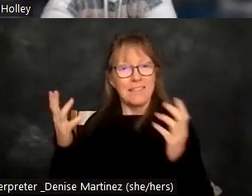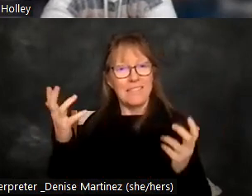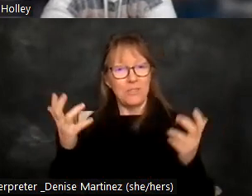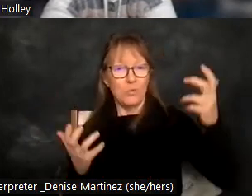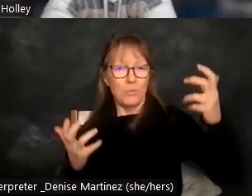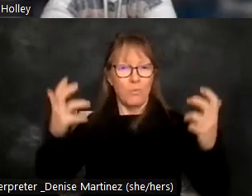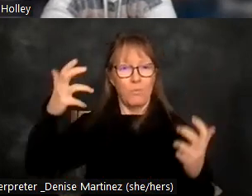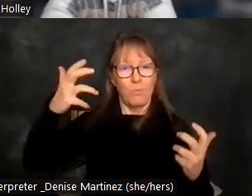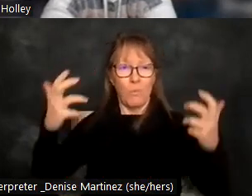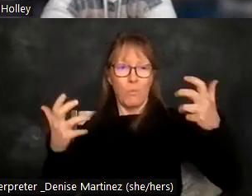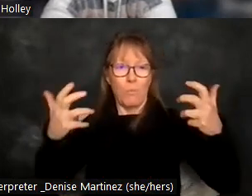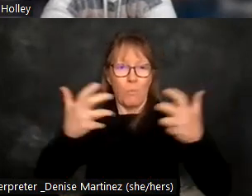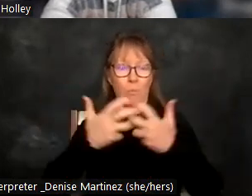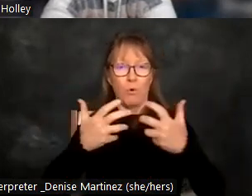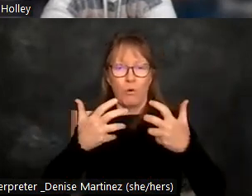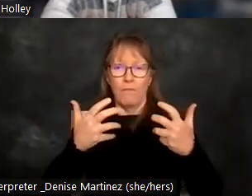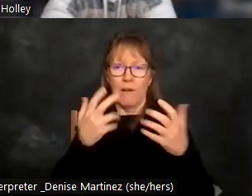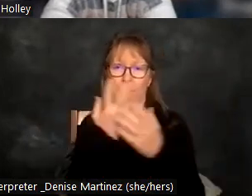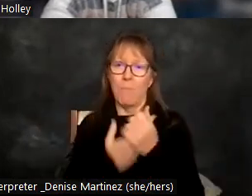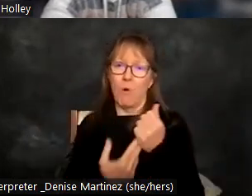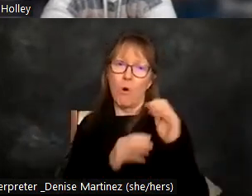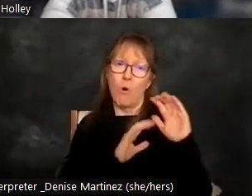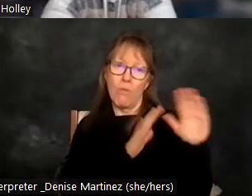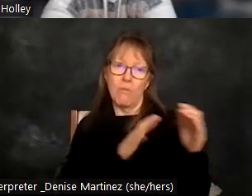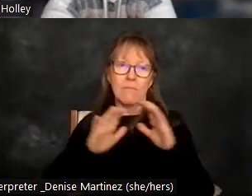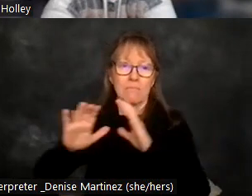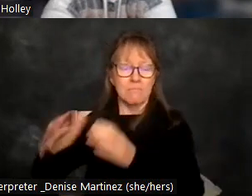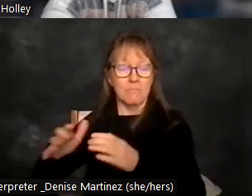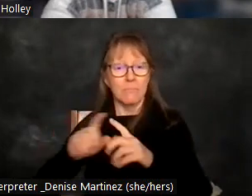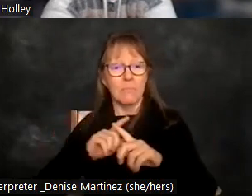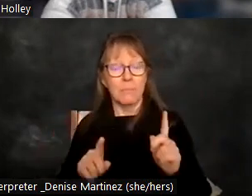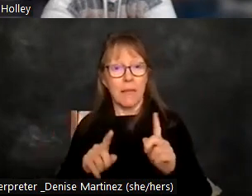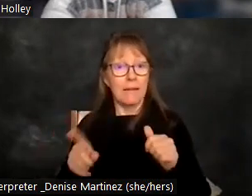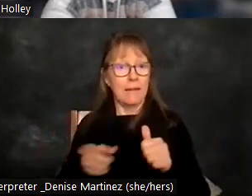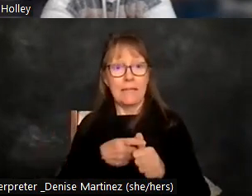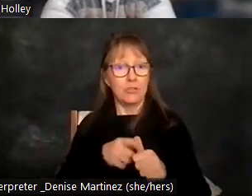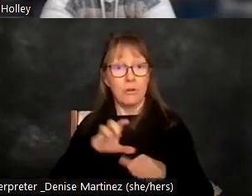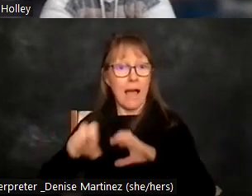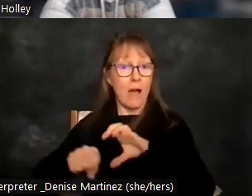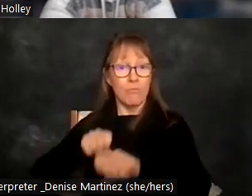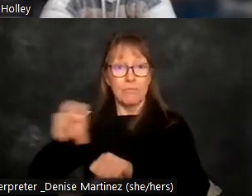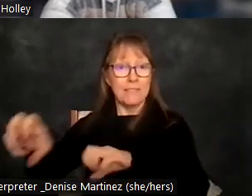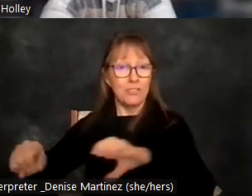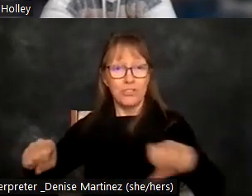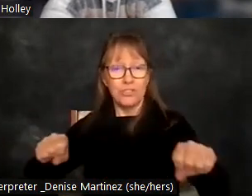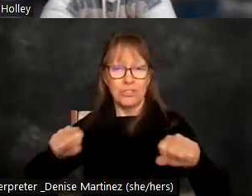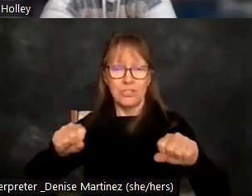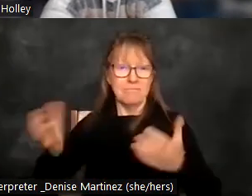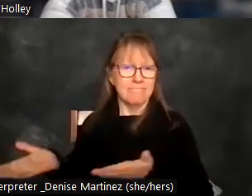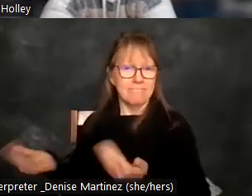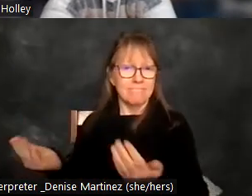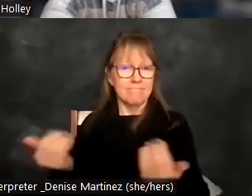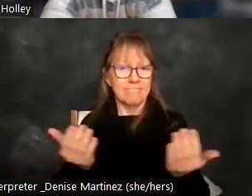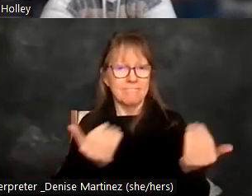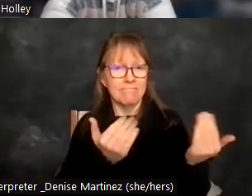qu'ils ont Initial outreach, I think, is an easy thing to kind of latch onto and to do, to teach public how it works and how they